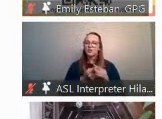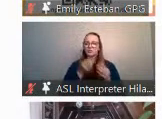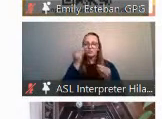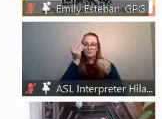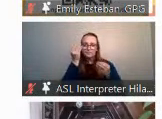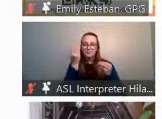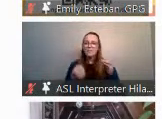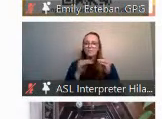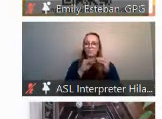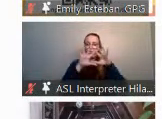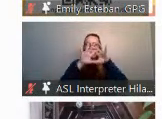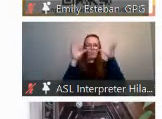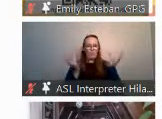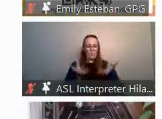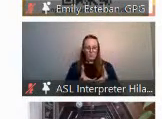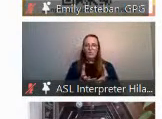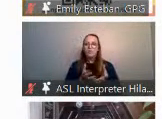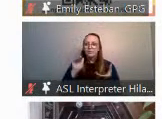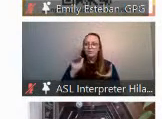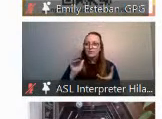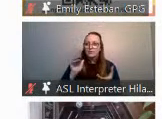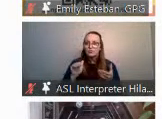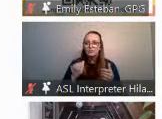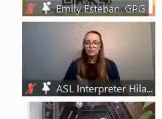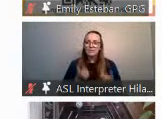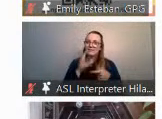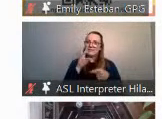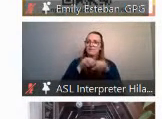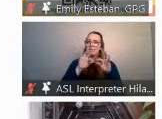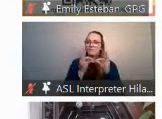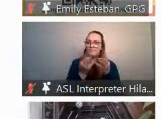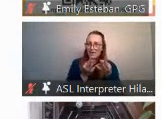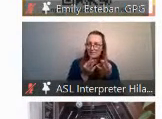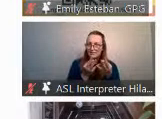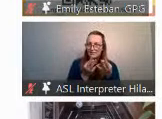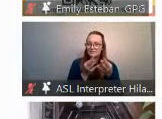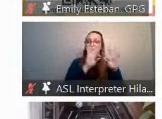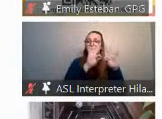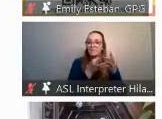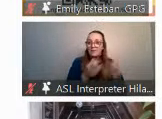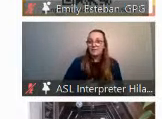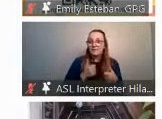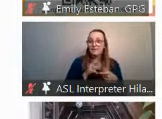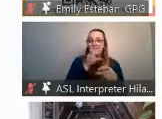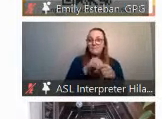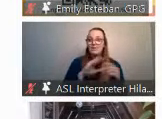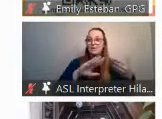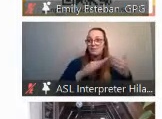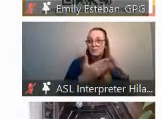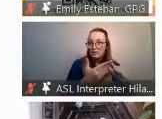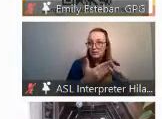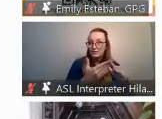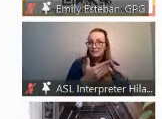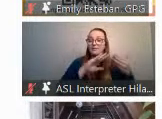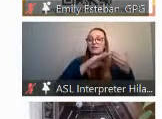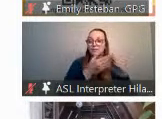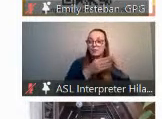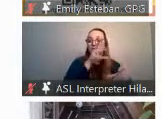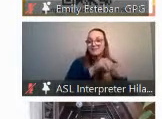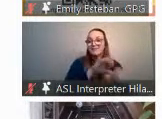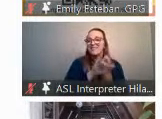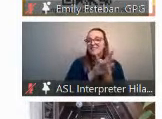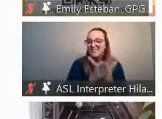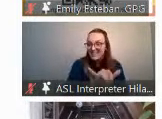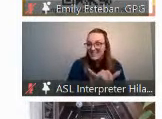holistically. And that children live in families, families live in communities, communities live in cities,